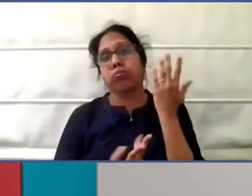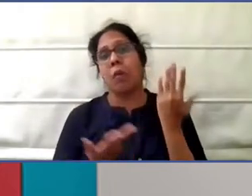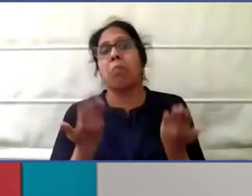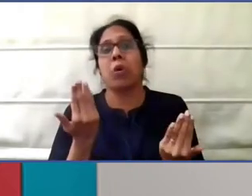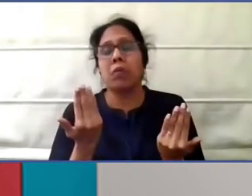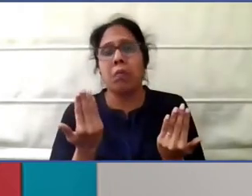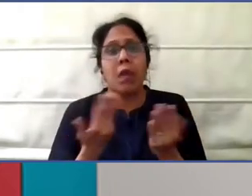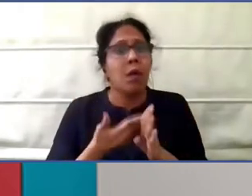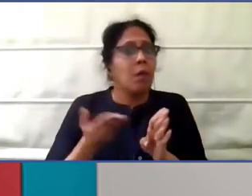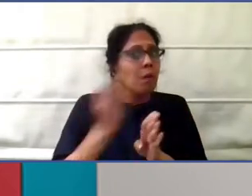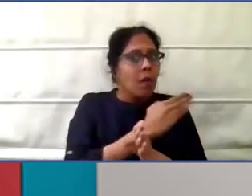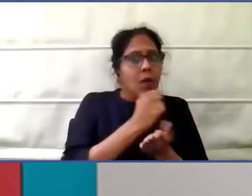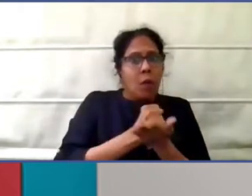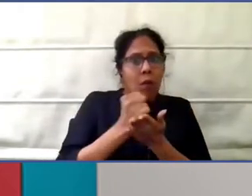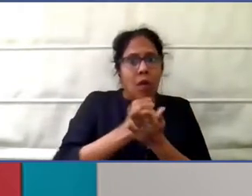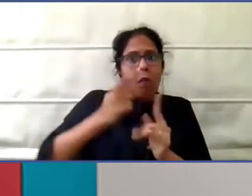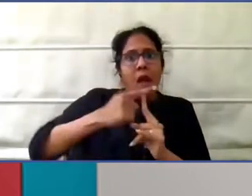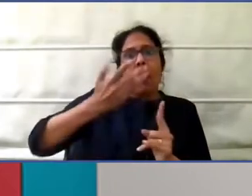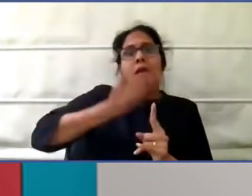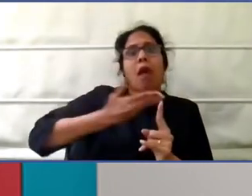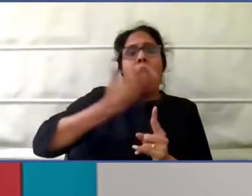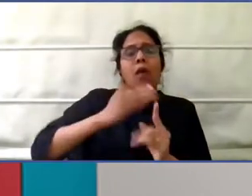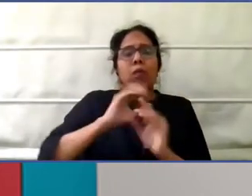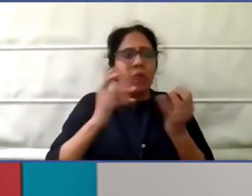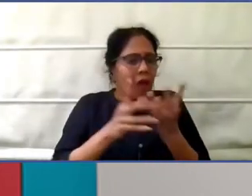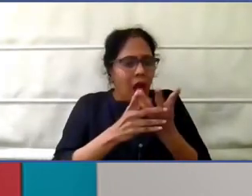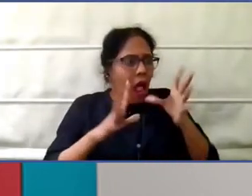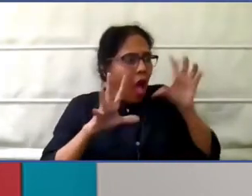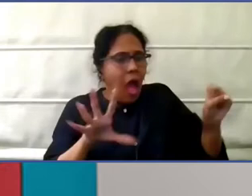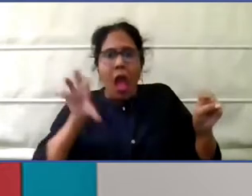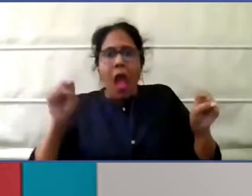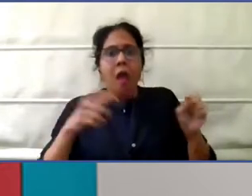accident. No finger control to hold on something was risky.